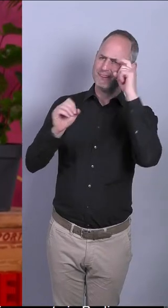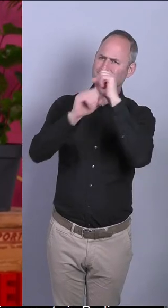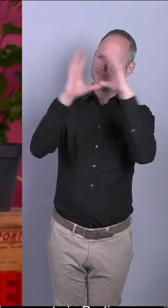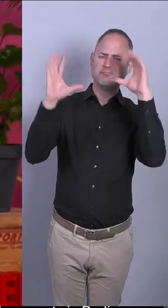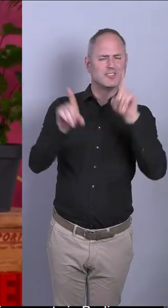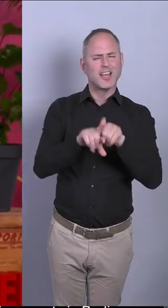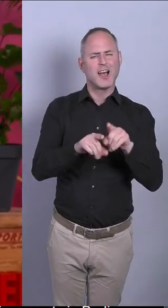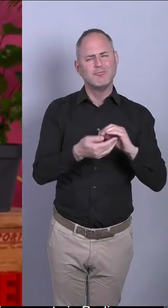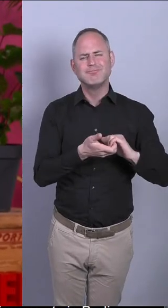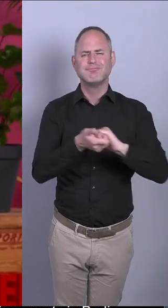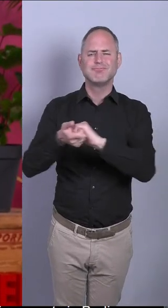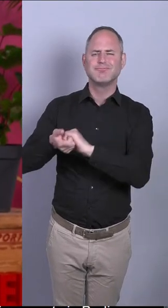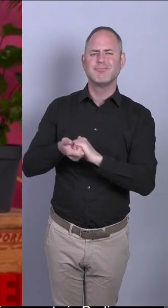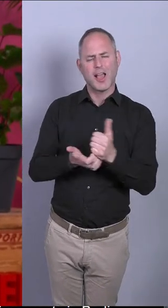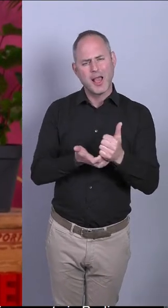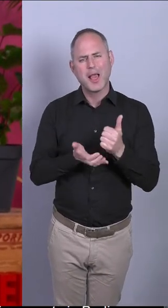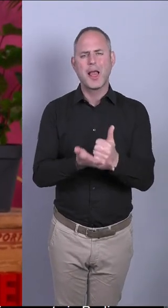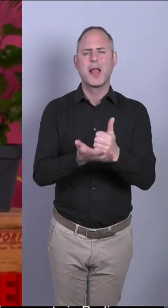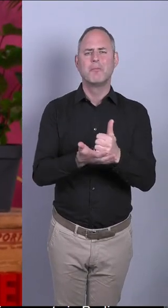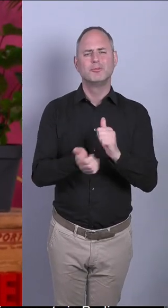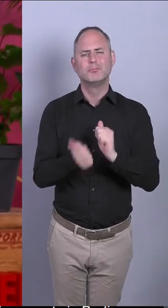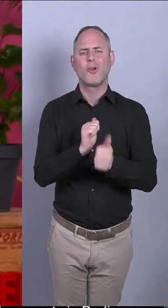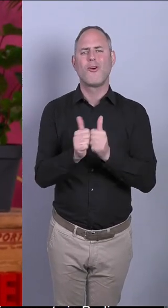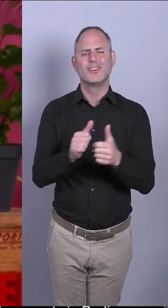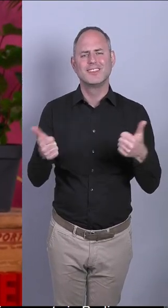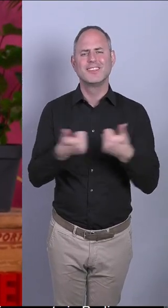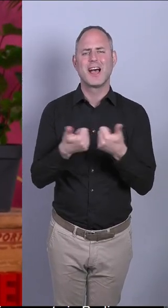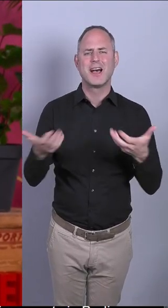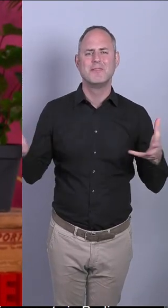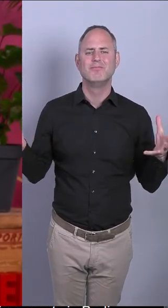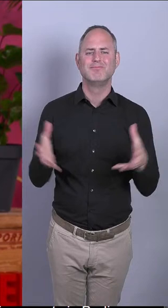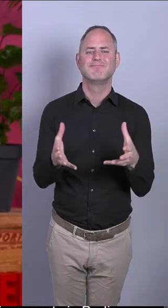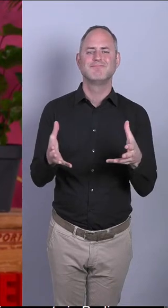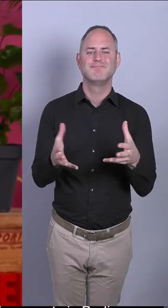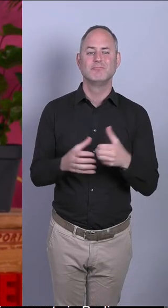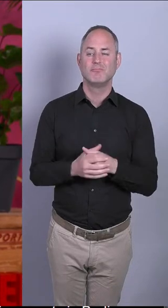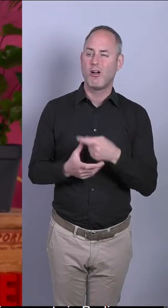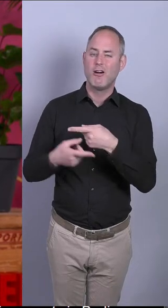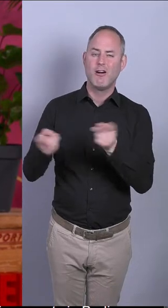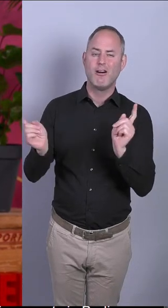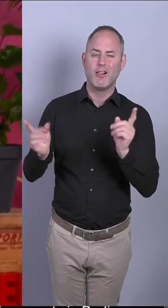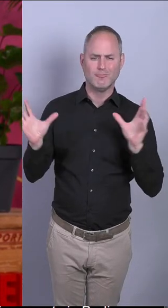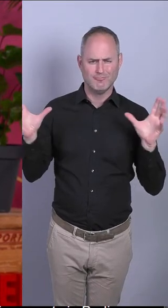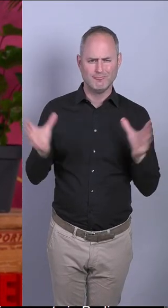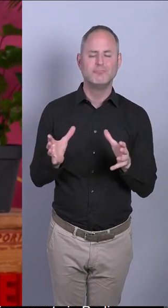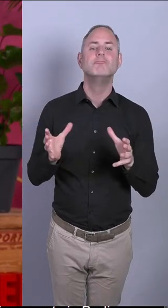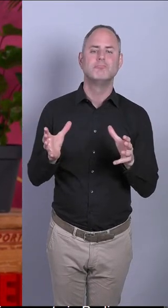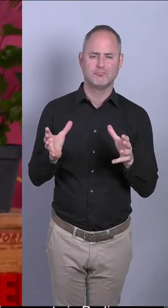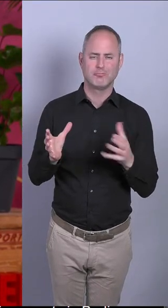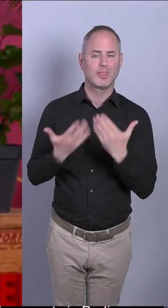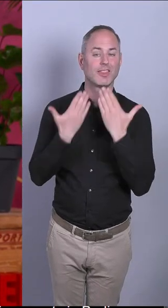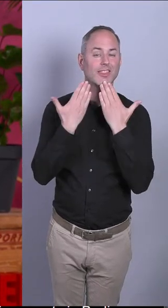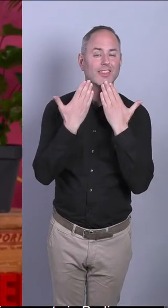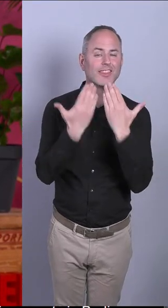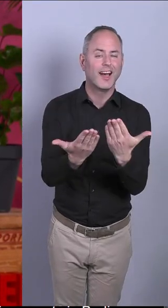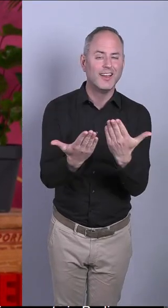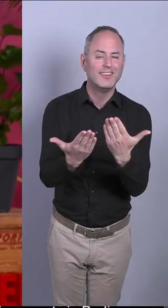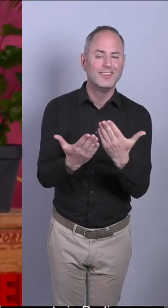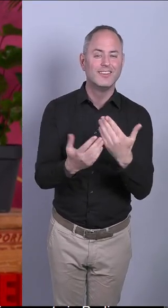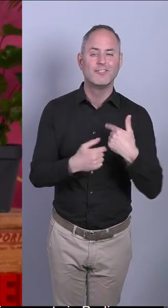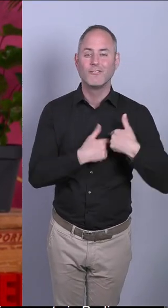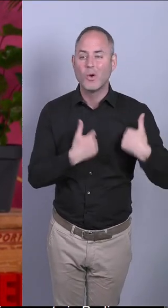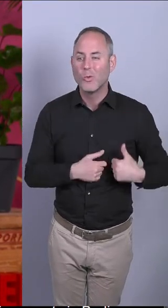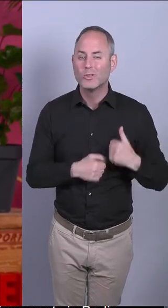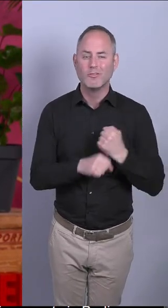the Special Olympics movement. And what they have in common is gratitude for your work